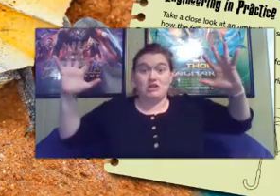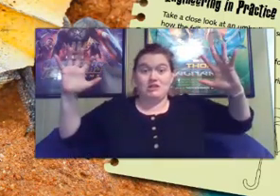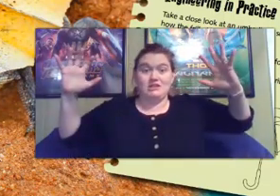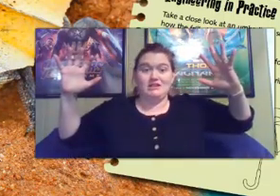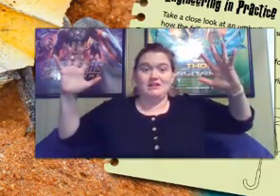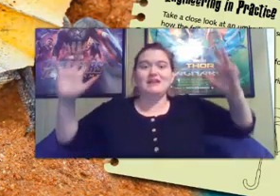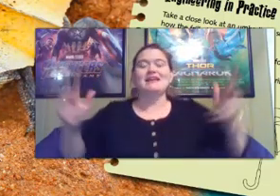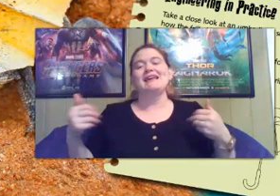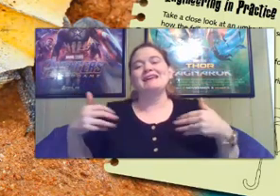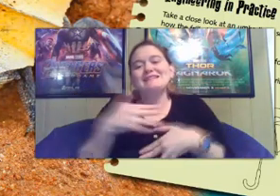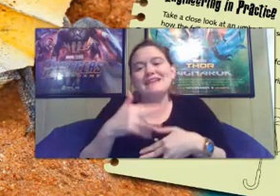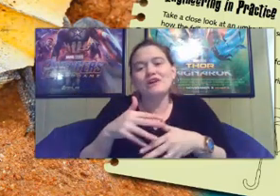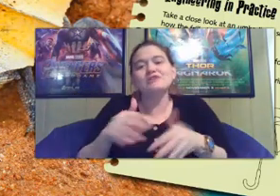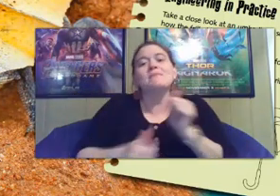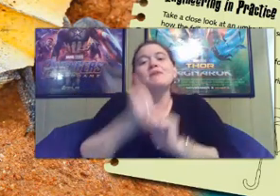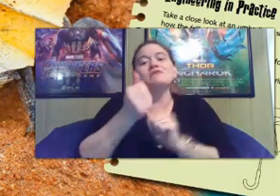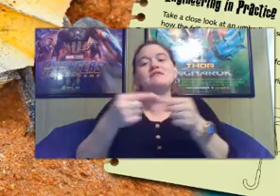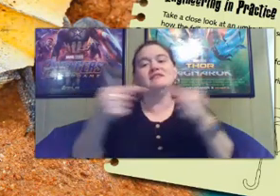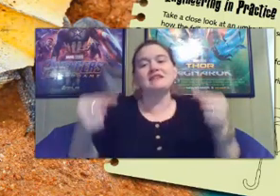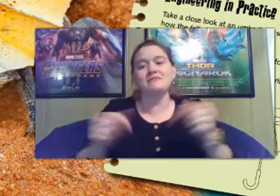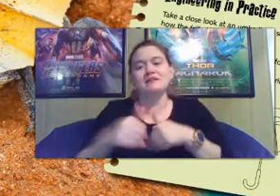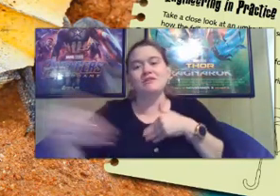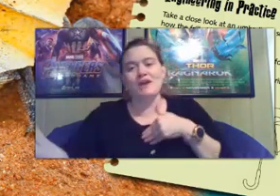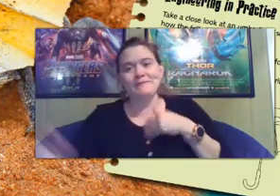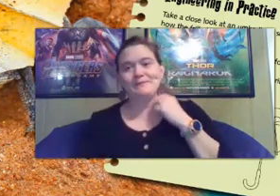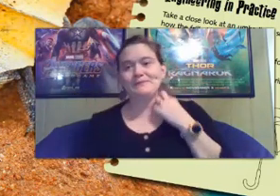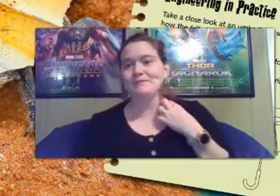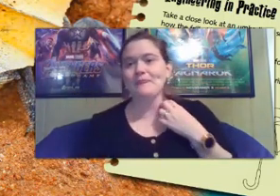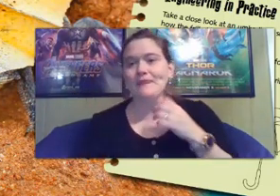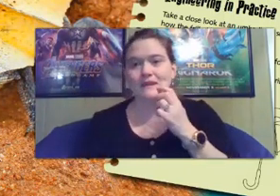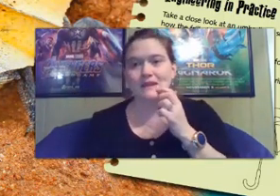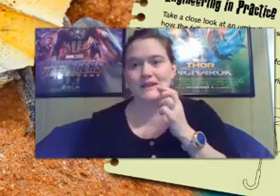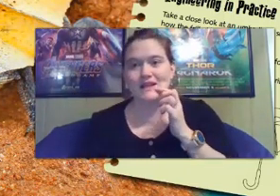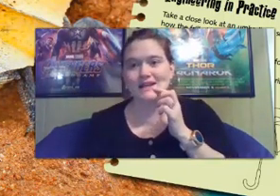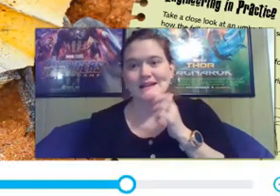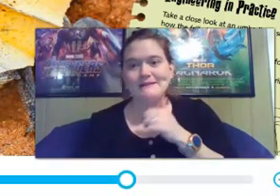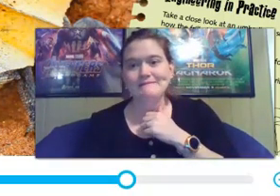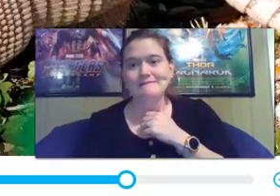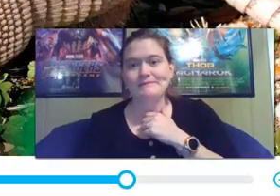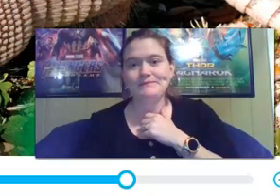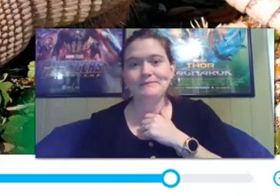lot bigger, and it scares most of its enemies away.